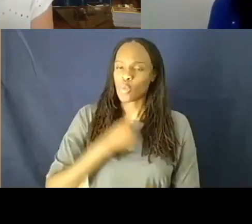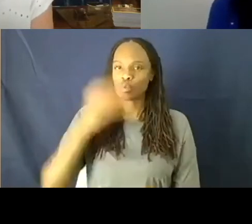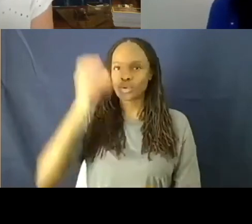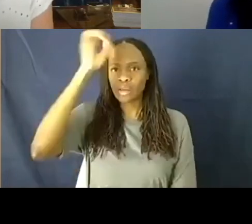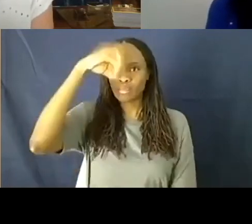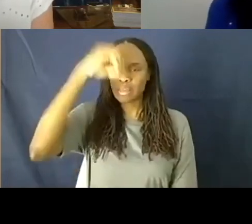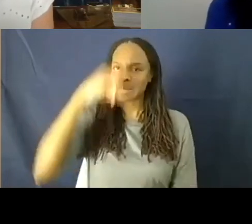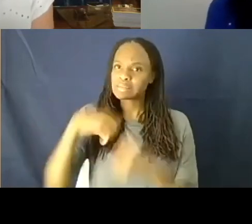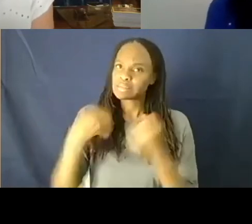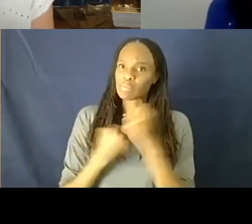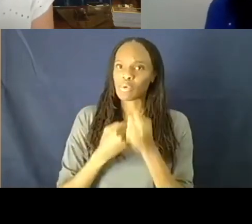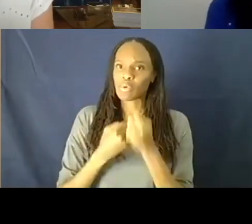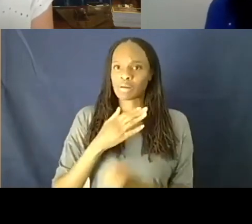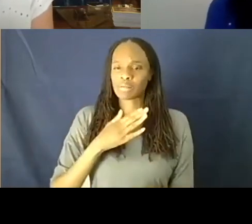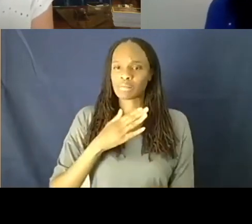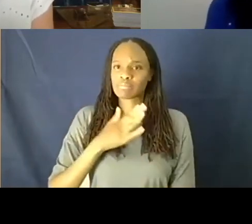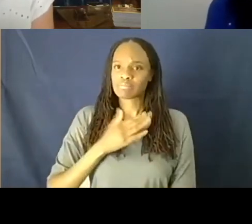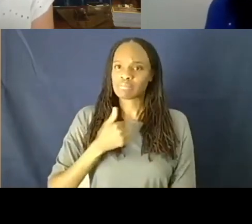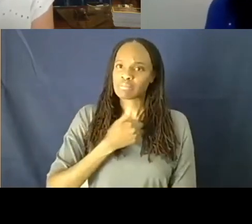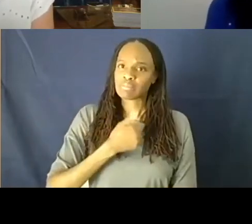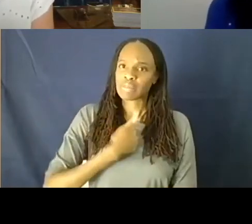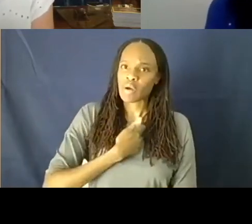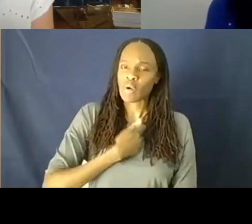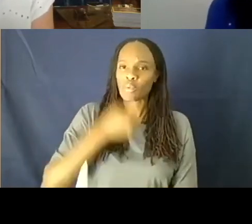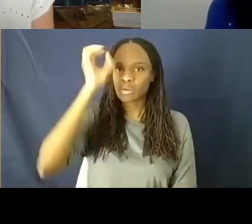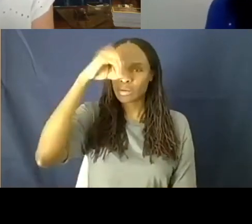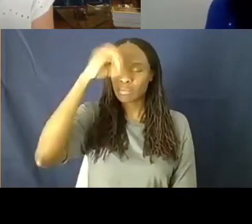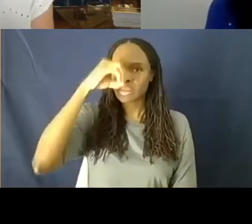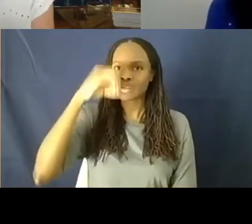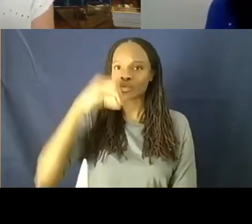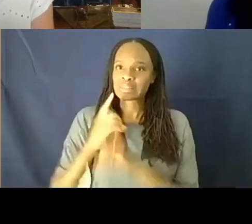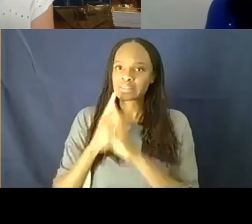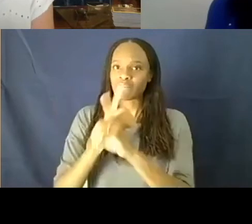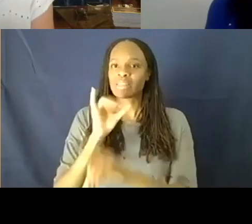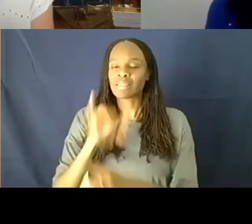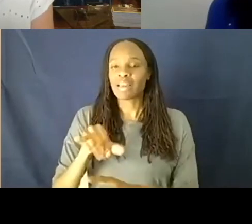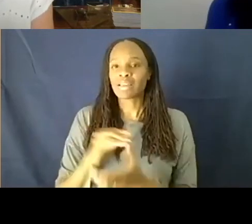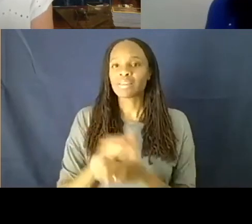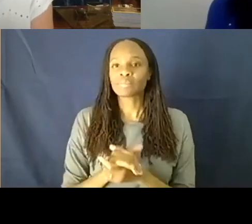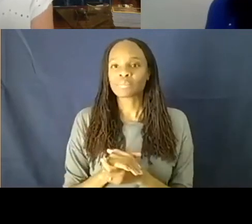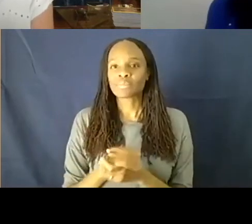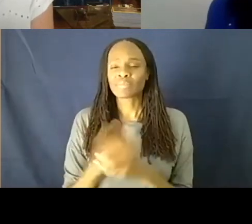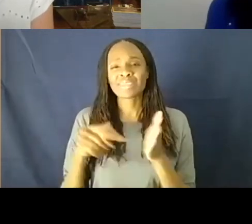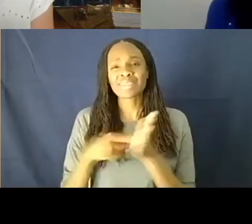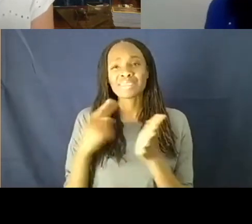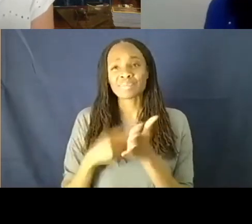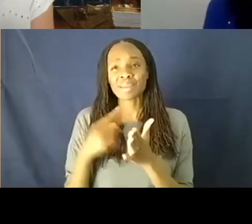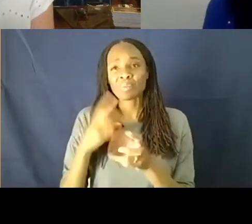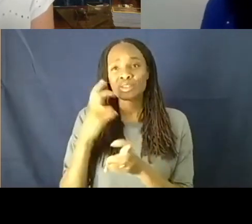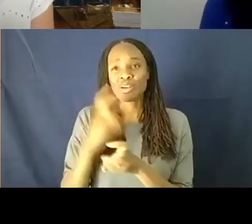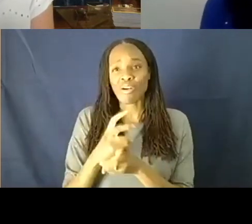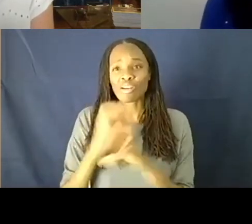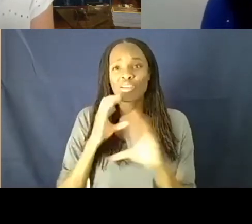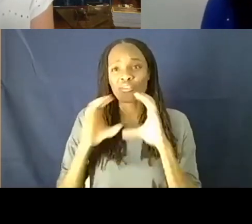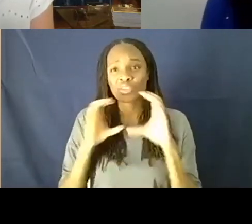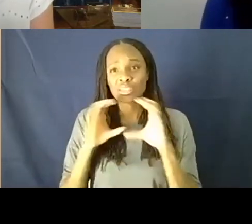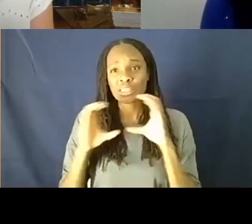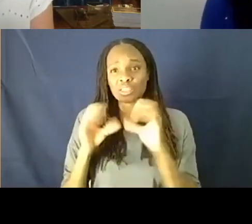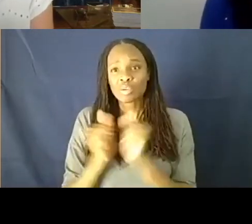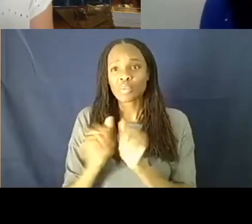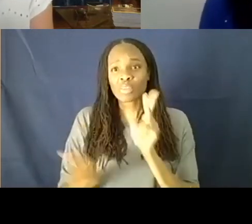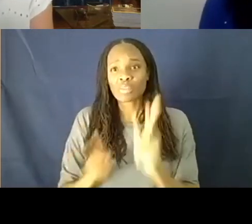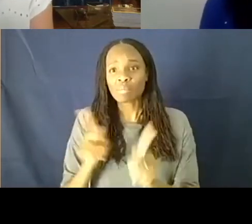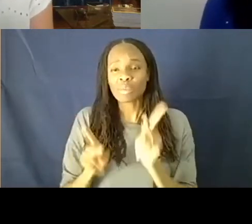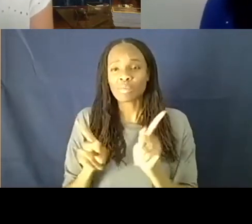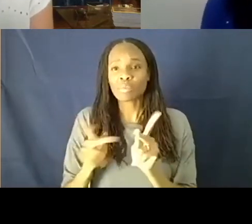and defend them and get into sometimes difficult conversations with people who disagree